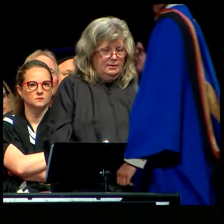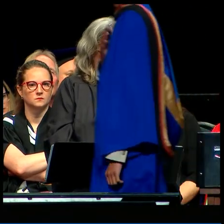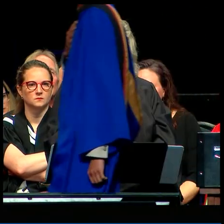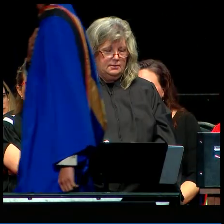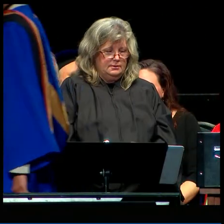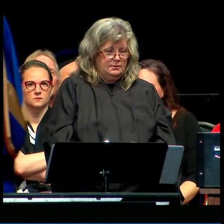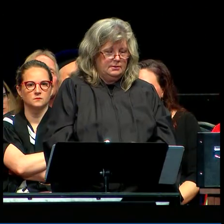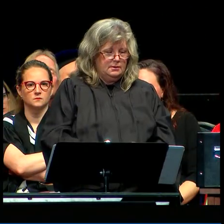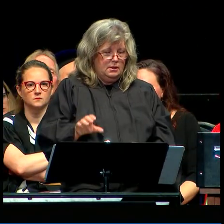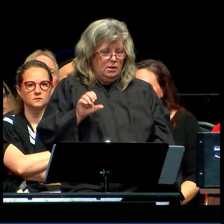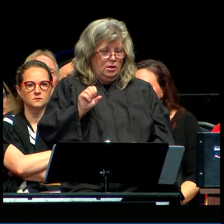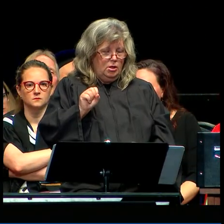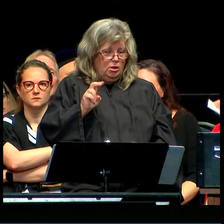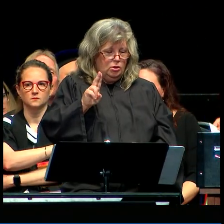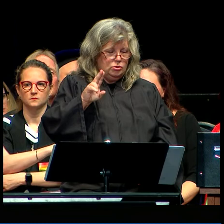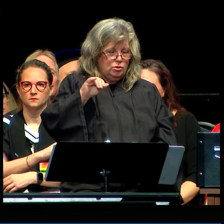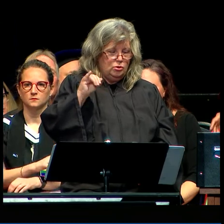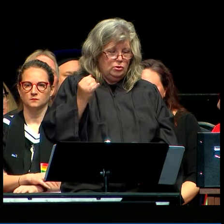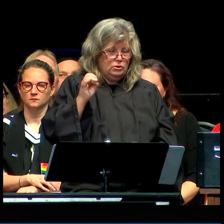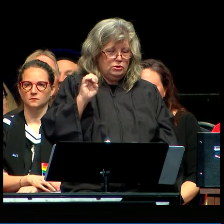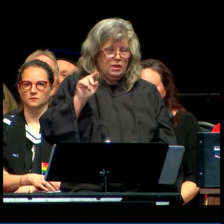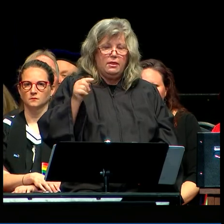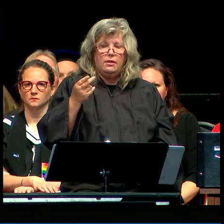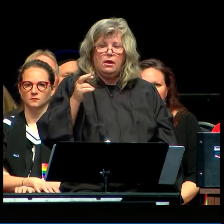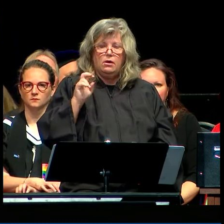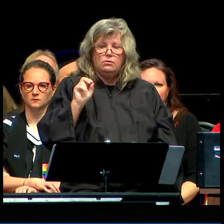Sujitharan Sridharan.